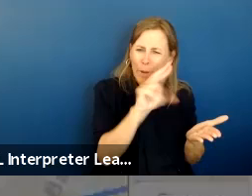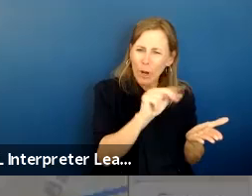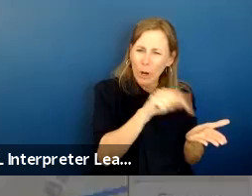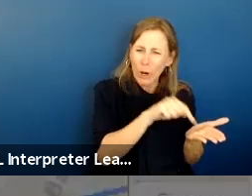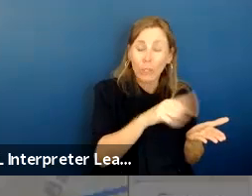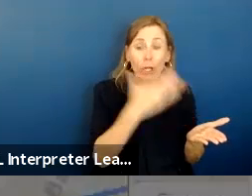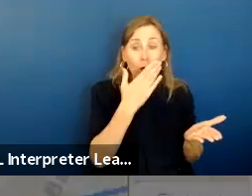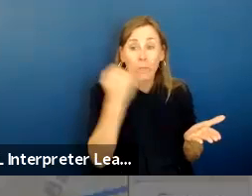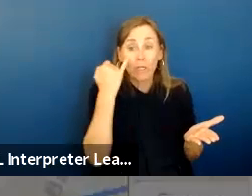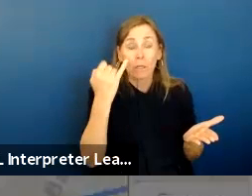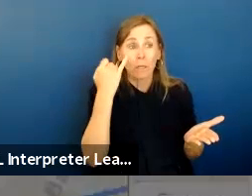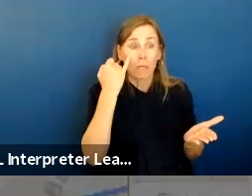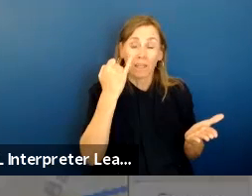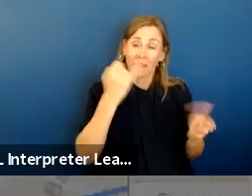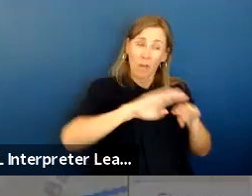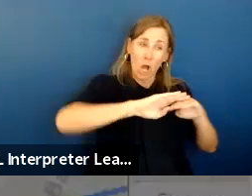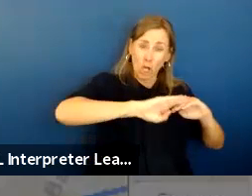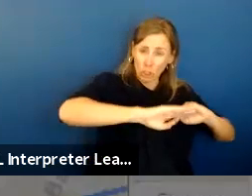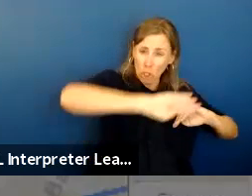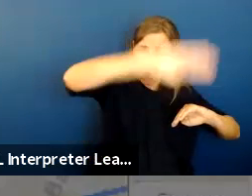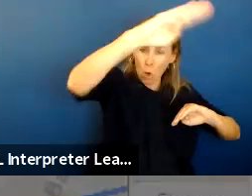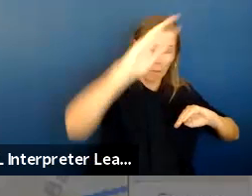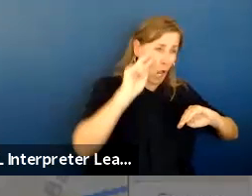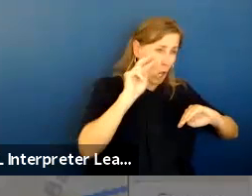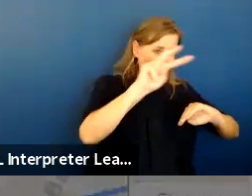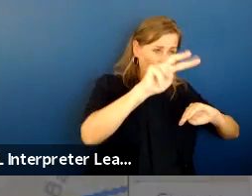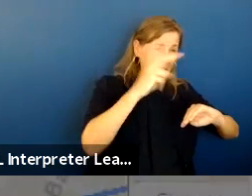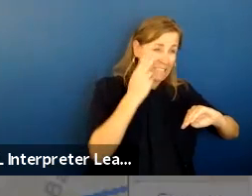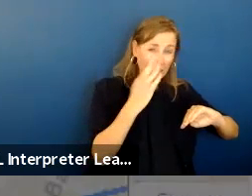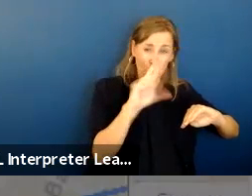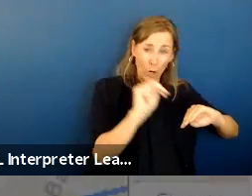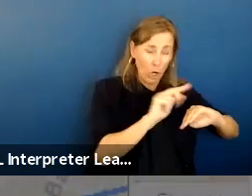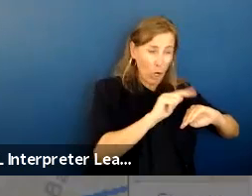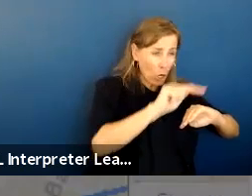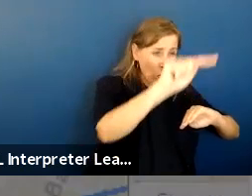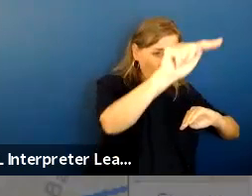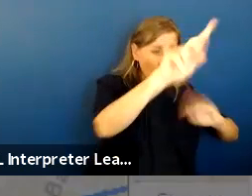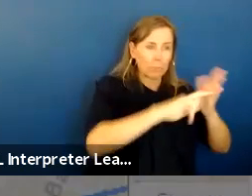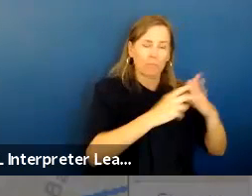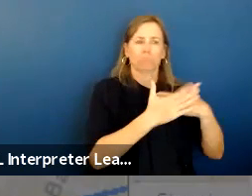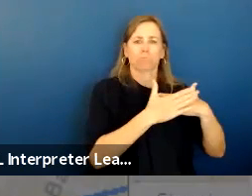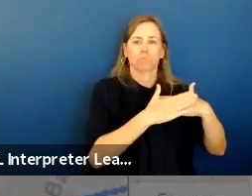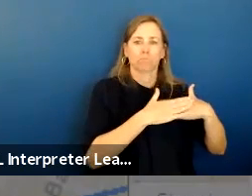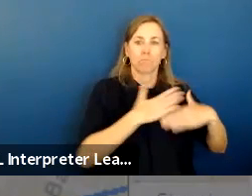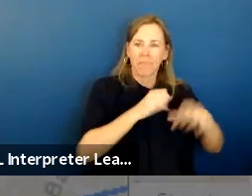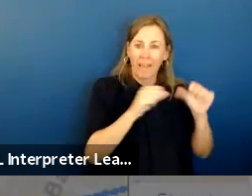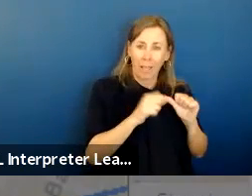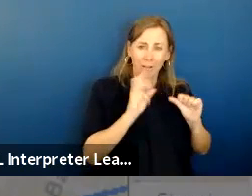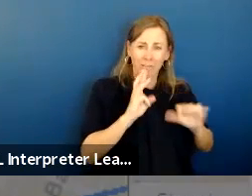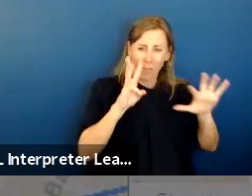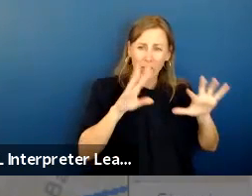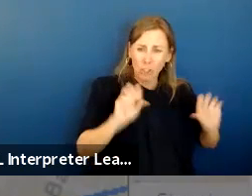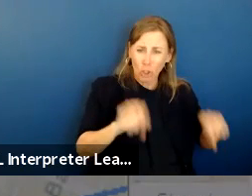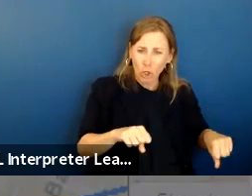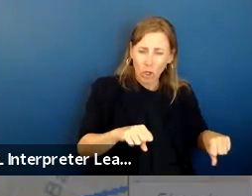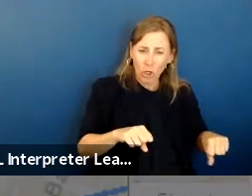look up slope and see the burned area from where you are, then you are at risk of flooding. It is important to note that NFIP, that is the National